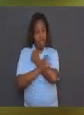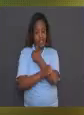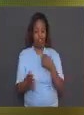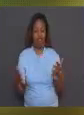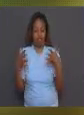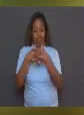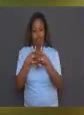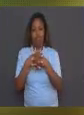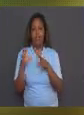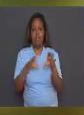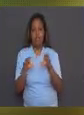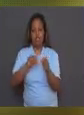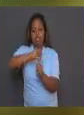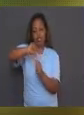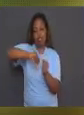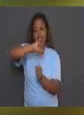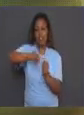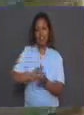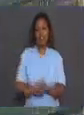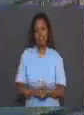cooperate with each other.